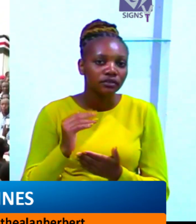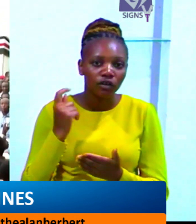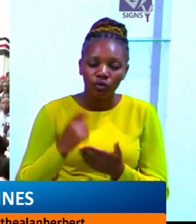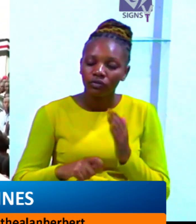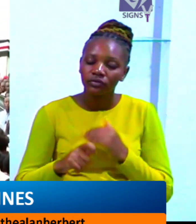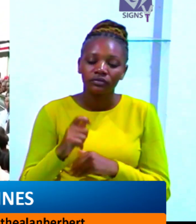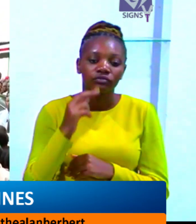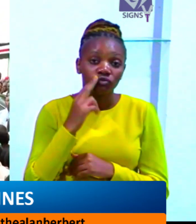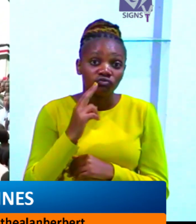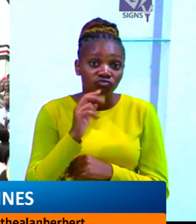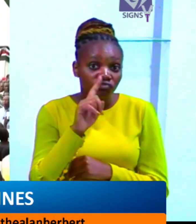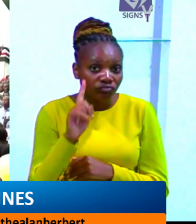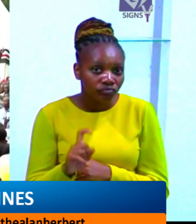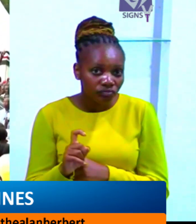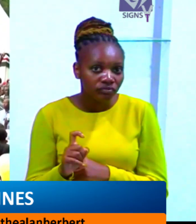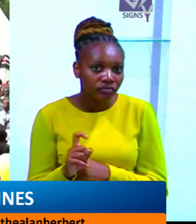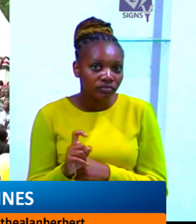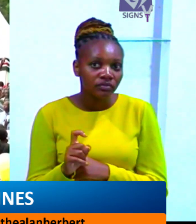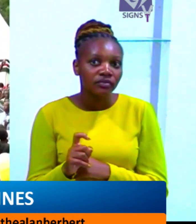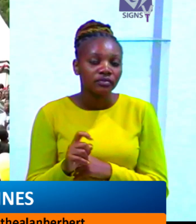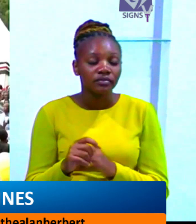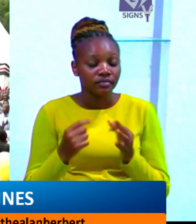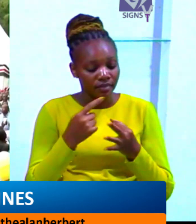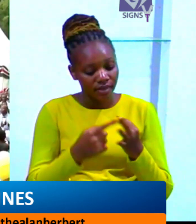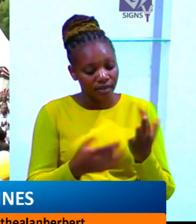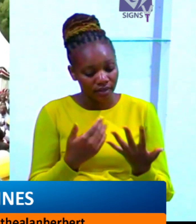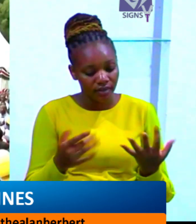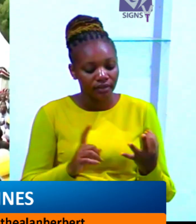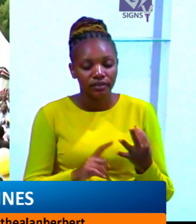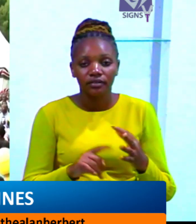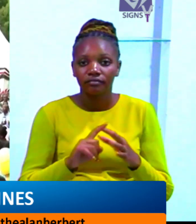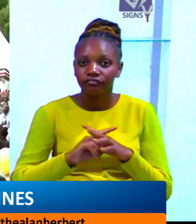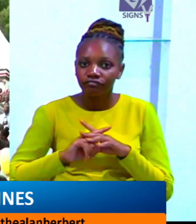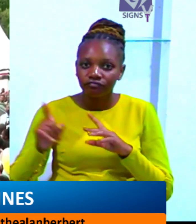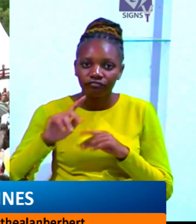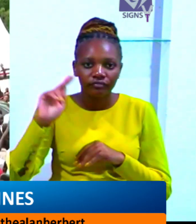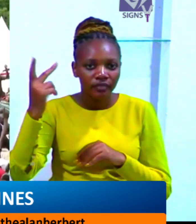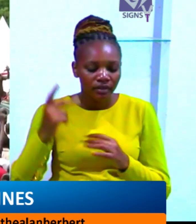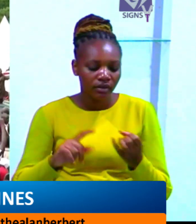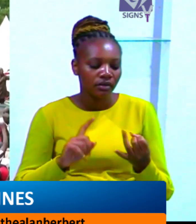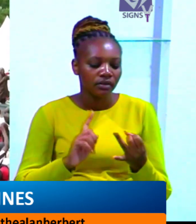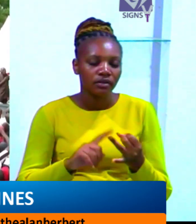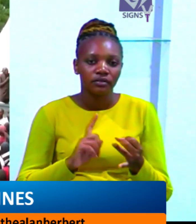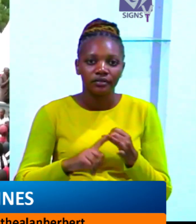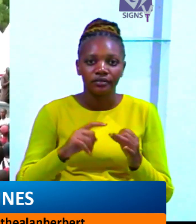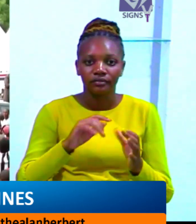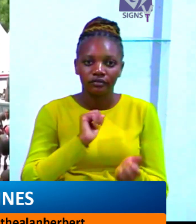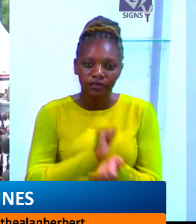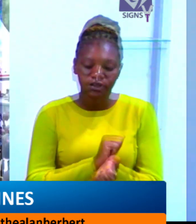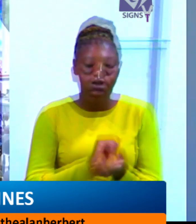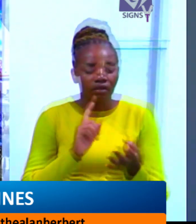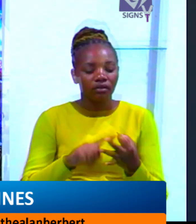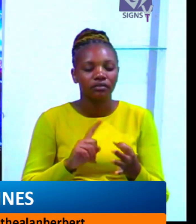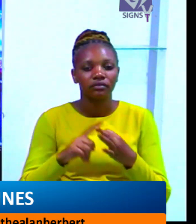ngapi? Wahame Kenya, waende jela, ama waende mbinguni. Maneno